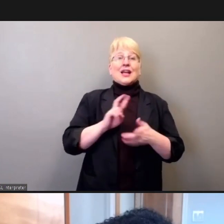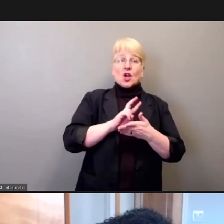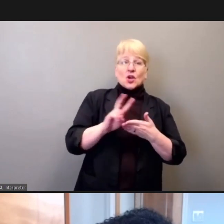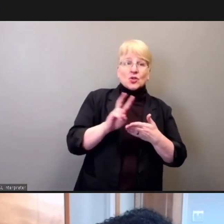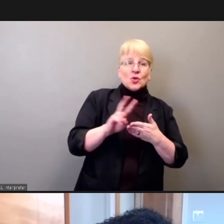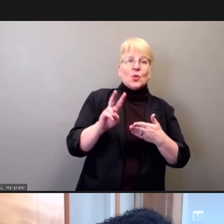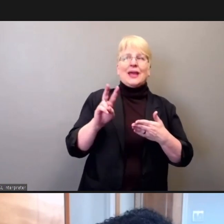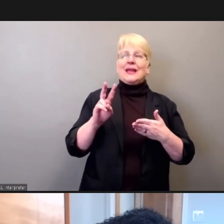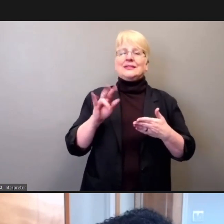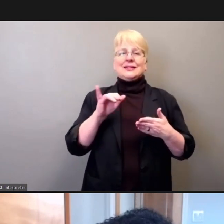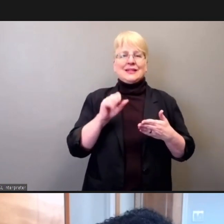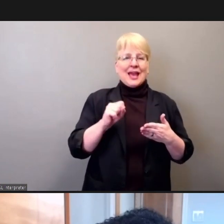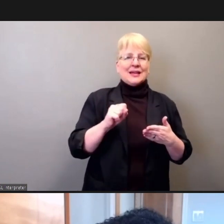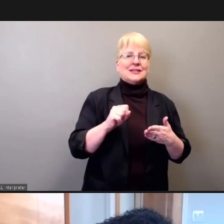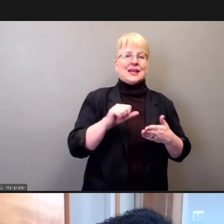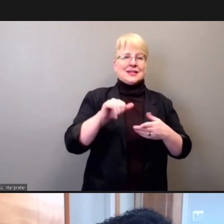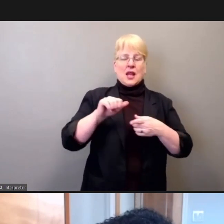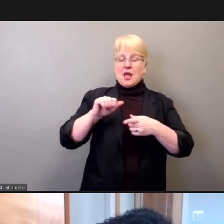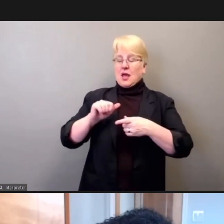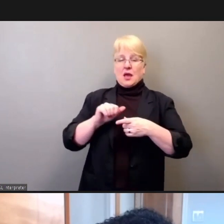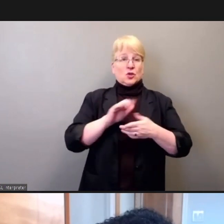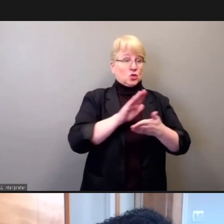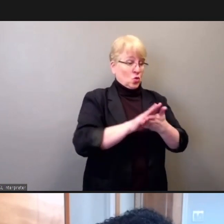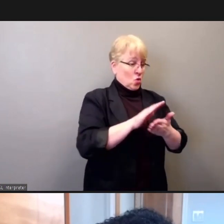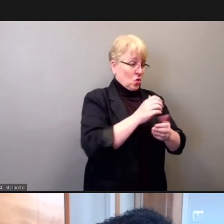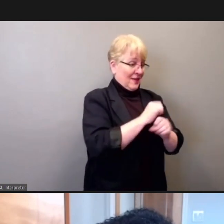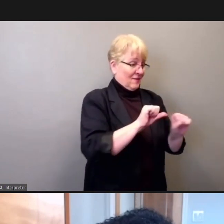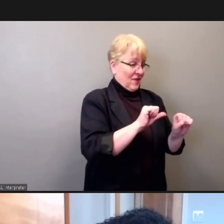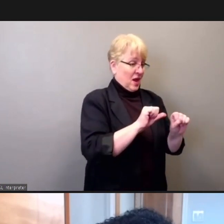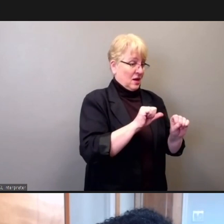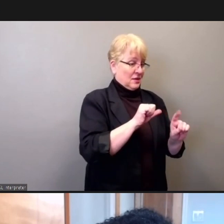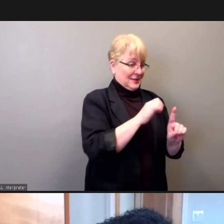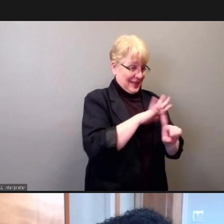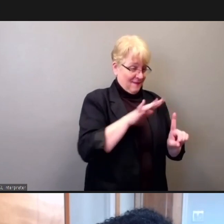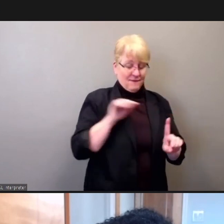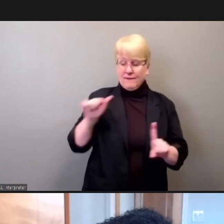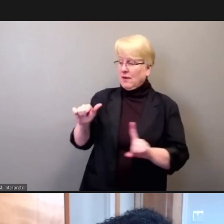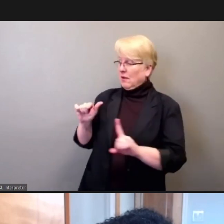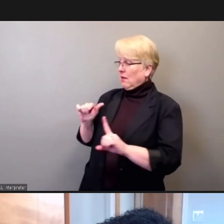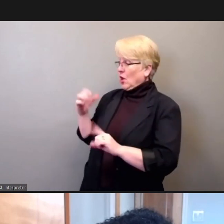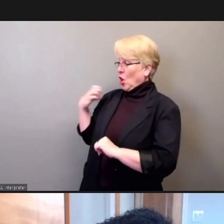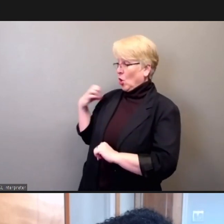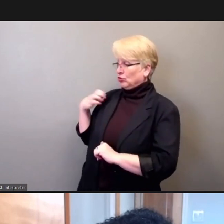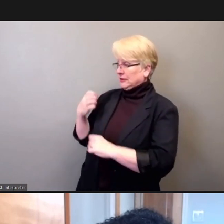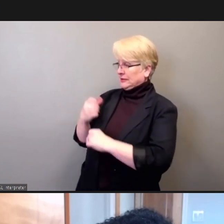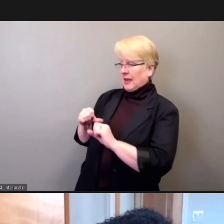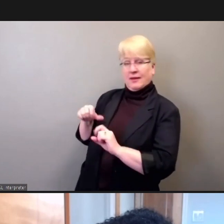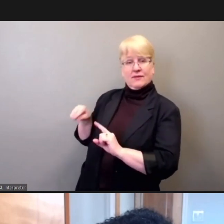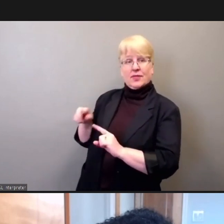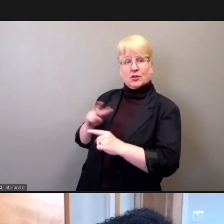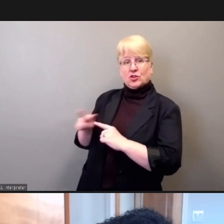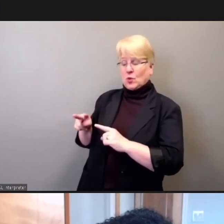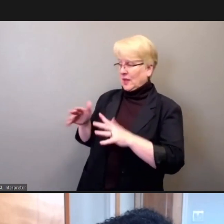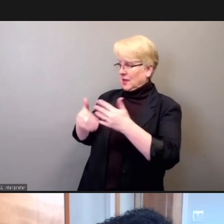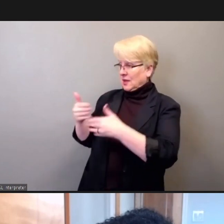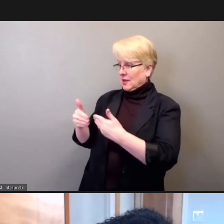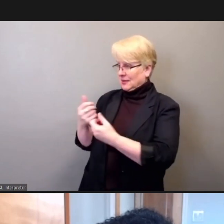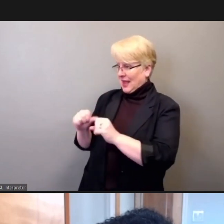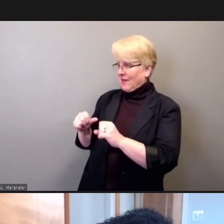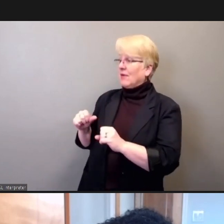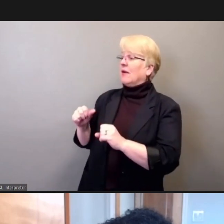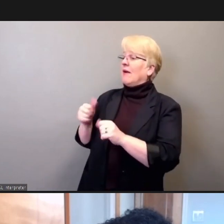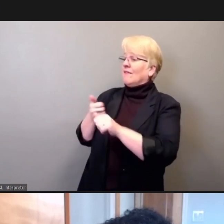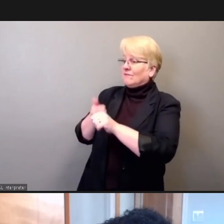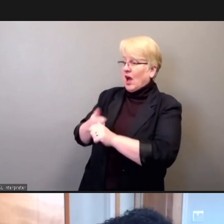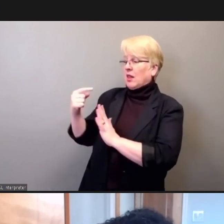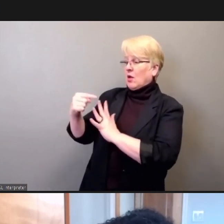safe practice environment that makes sure that coaches and educators and their kiddos are safe and their families.